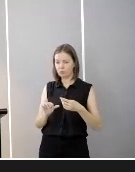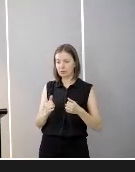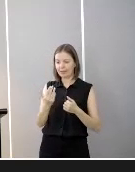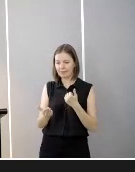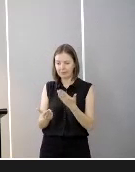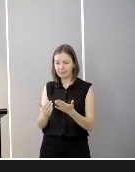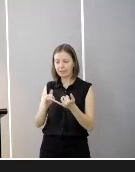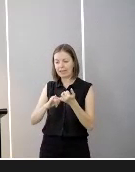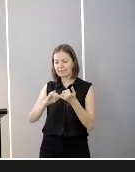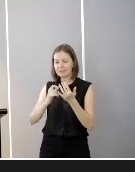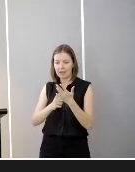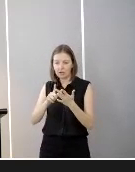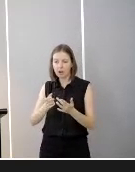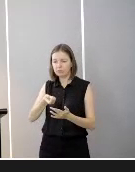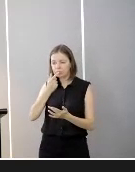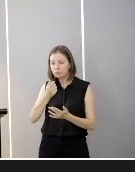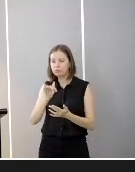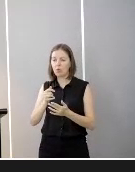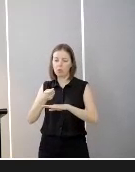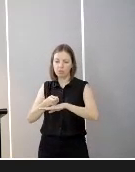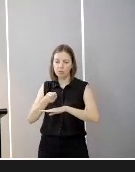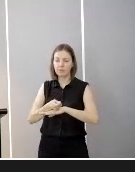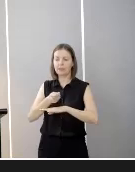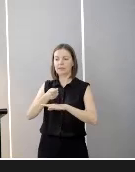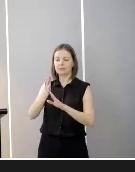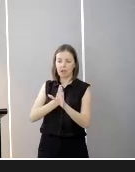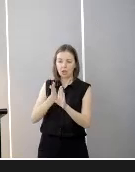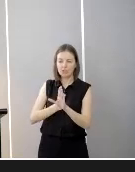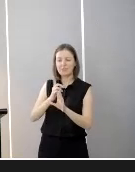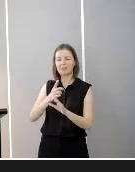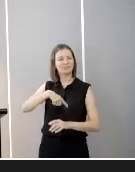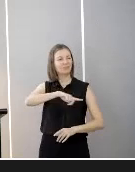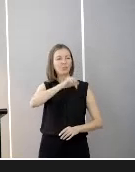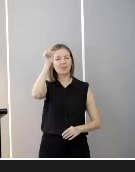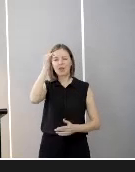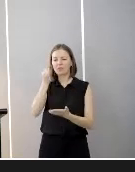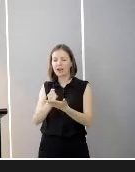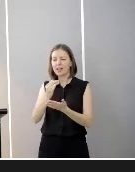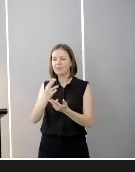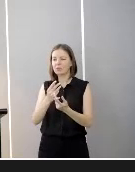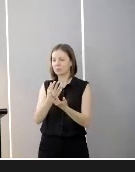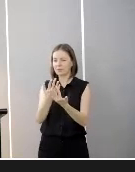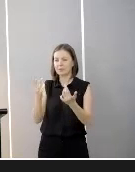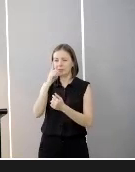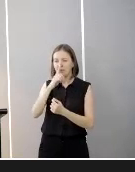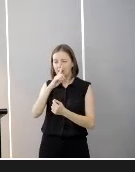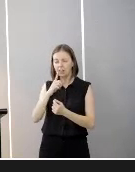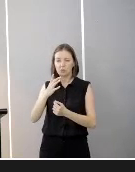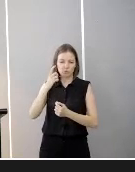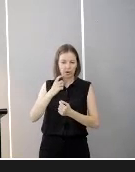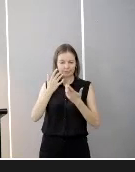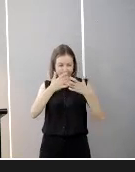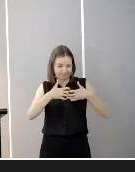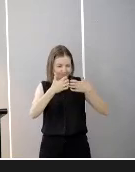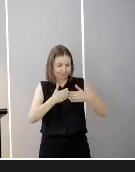SSRI or a particular psychological therapy, but we know that these don't work well for everyone, and that we're trying to develop new